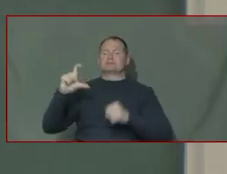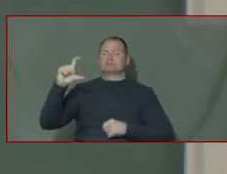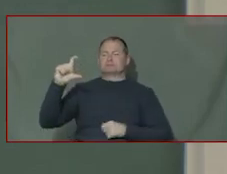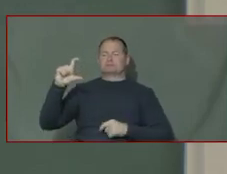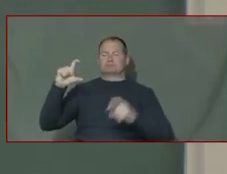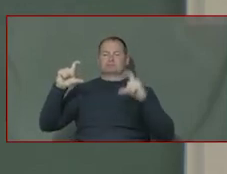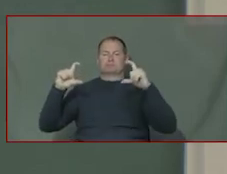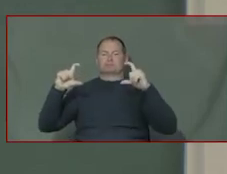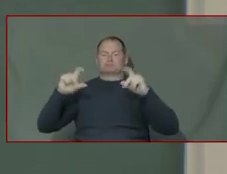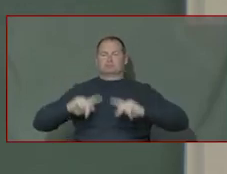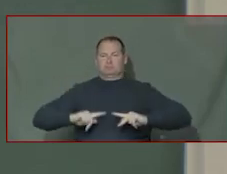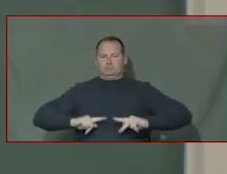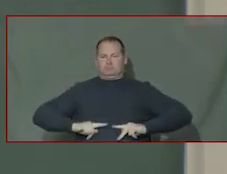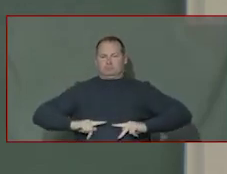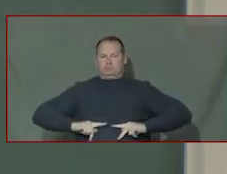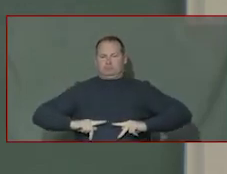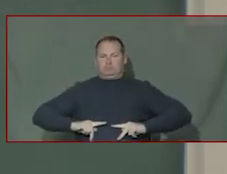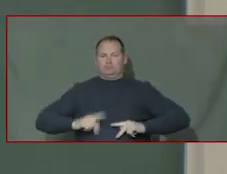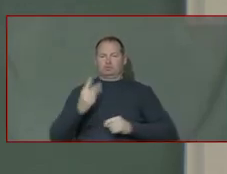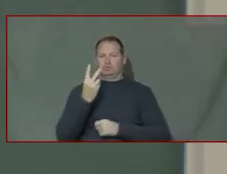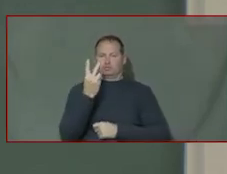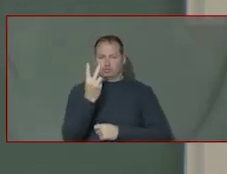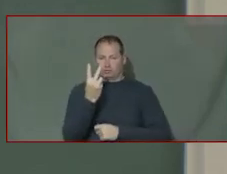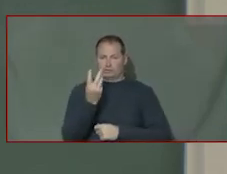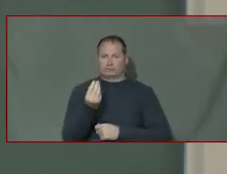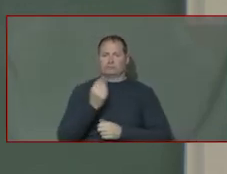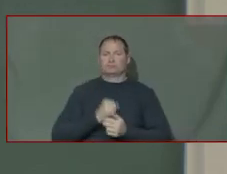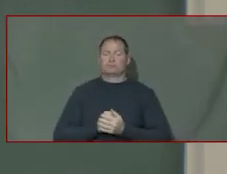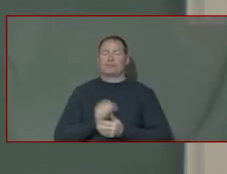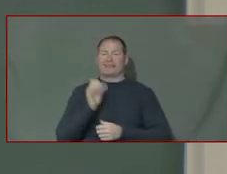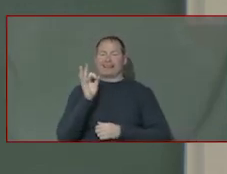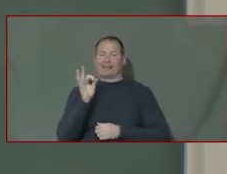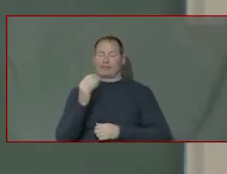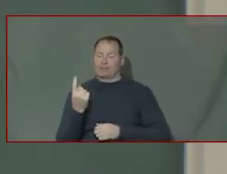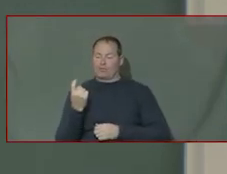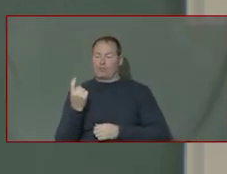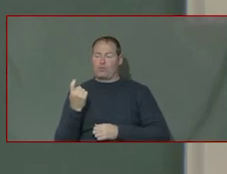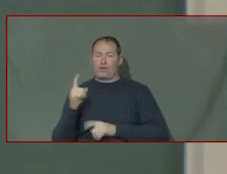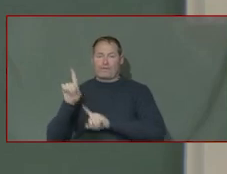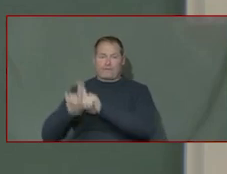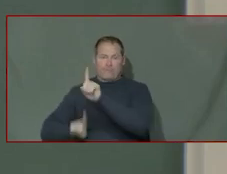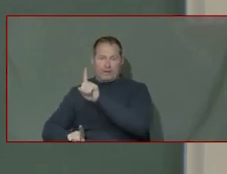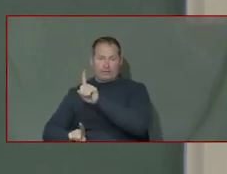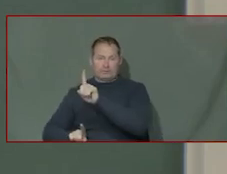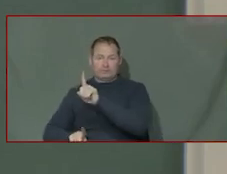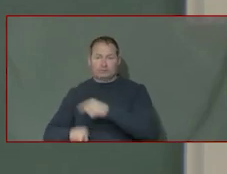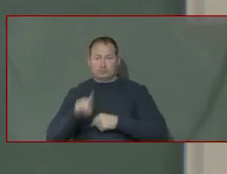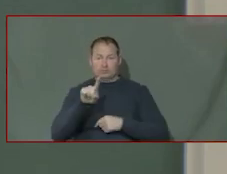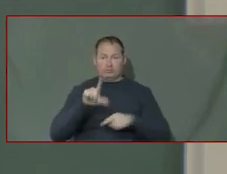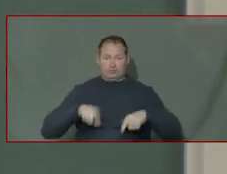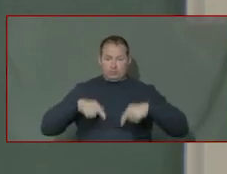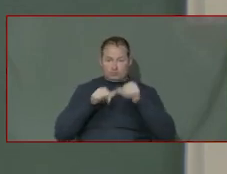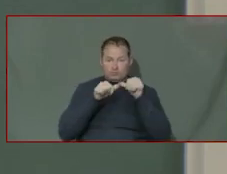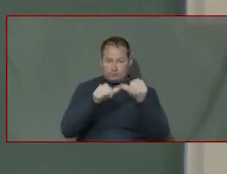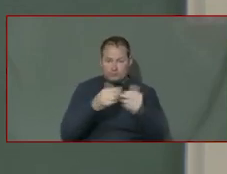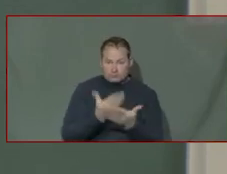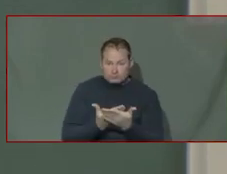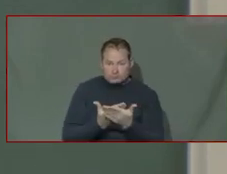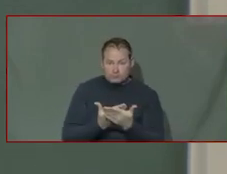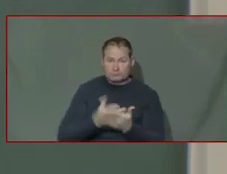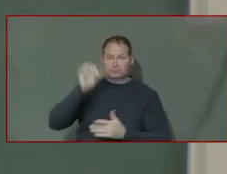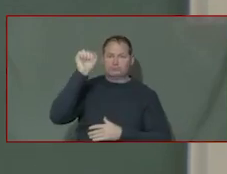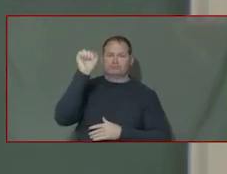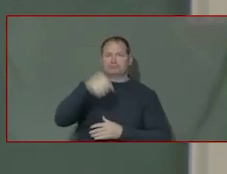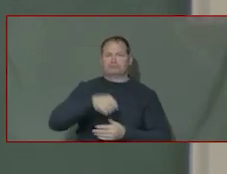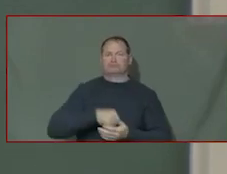another one on the other side. You've got two kidneys. If one of your kidneys fail, can you survive? Yes,